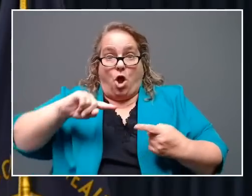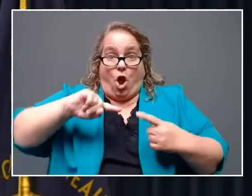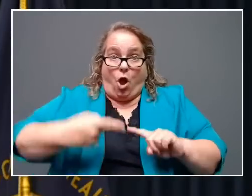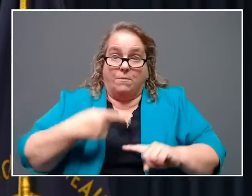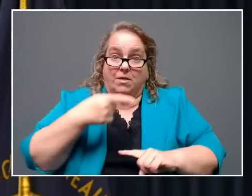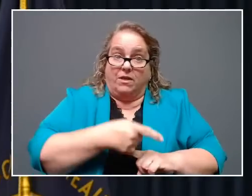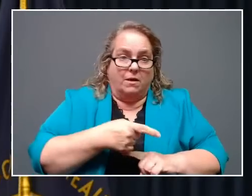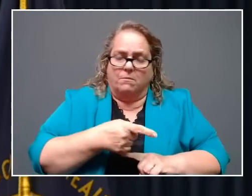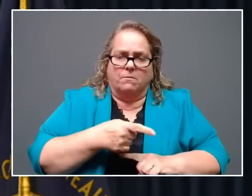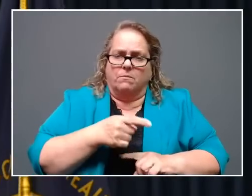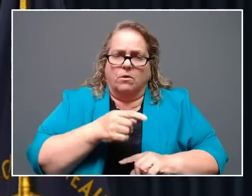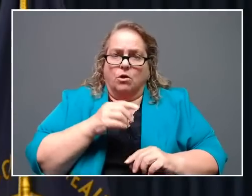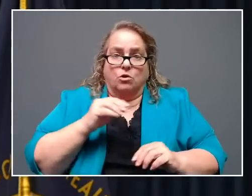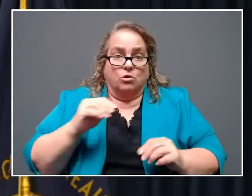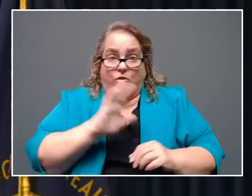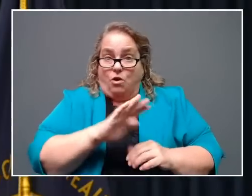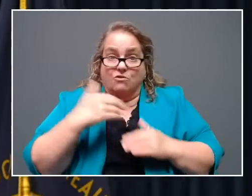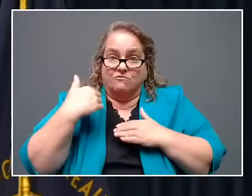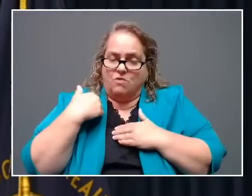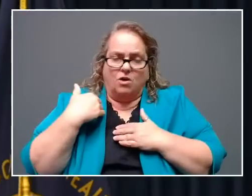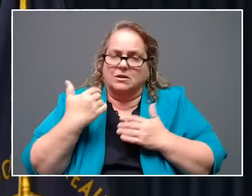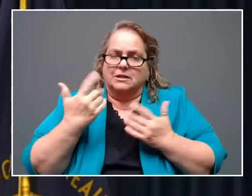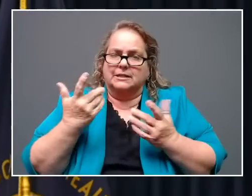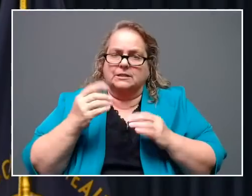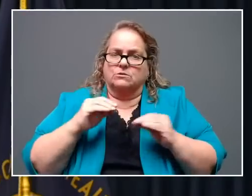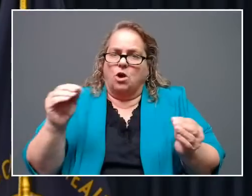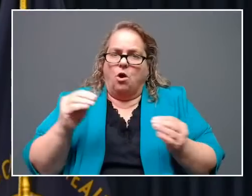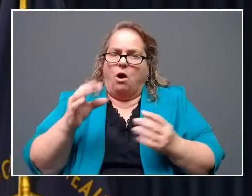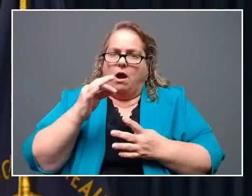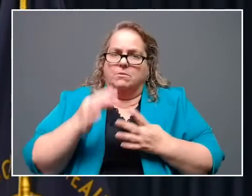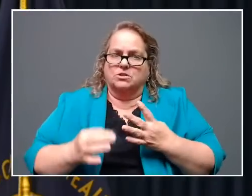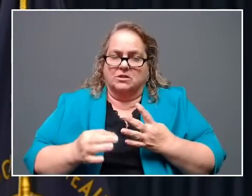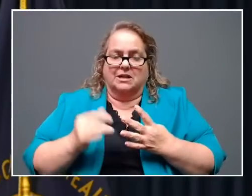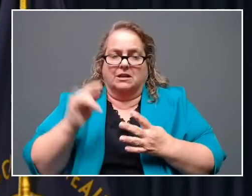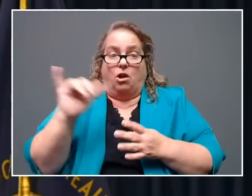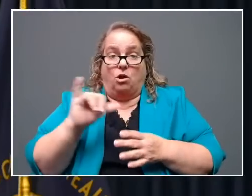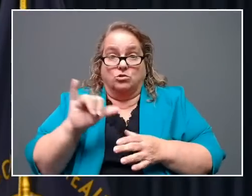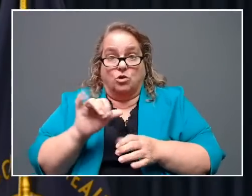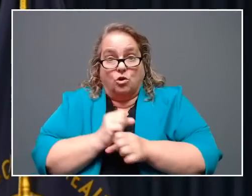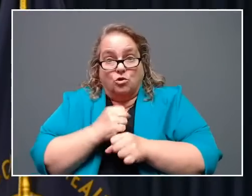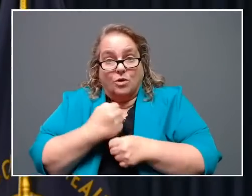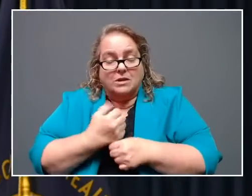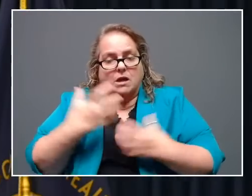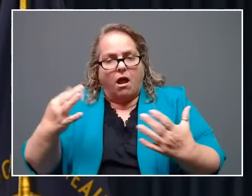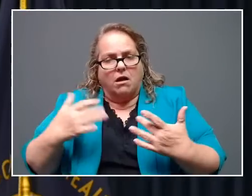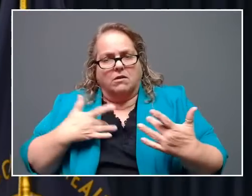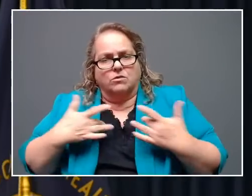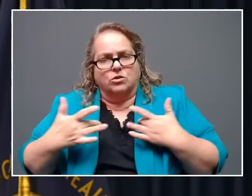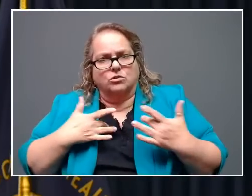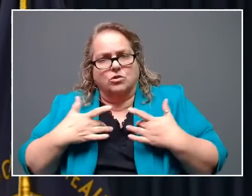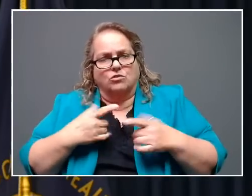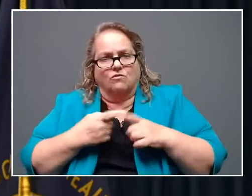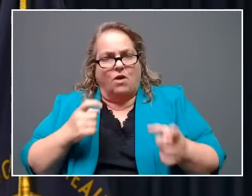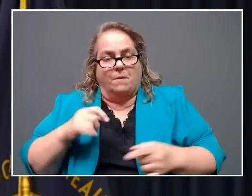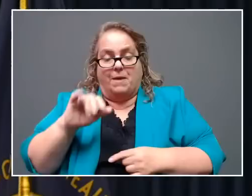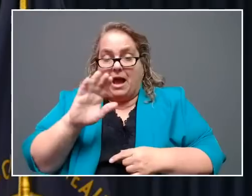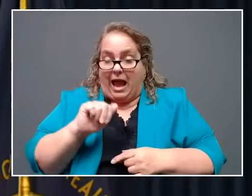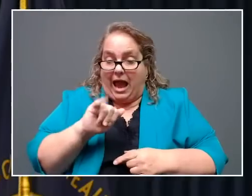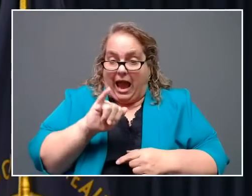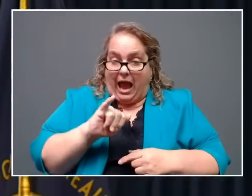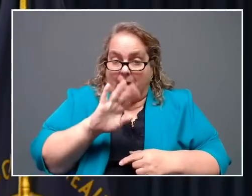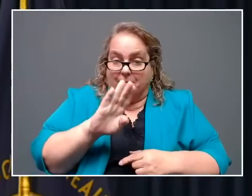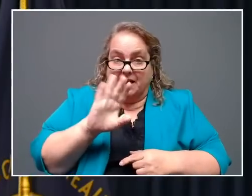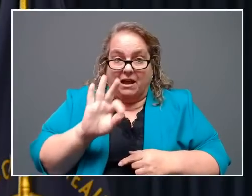fault of their own. It's also creating significant concerns in everything from IVF to